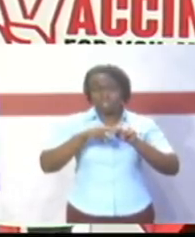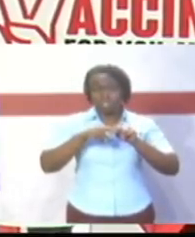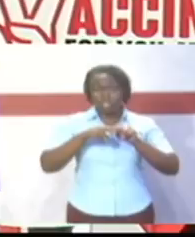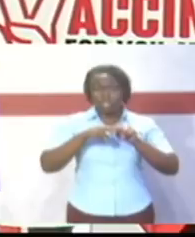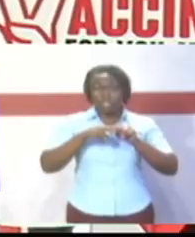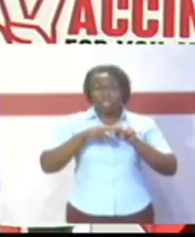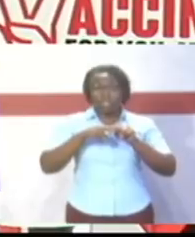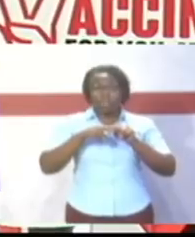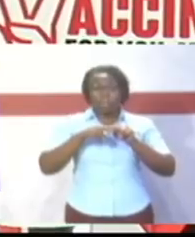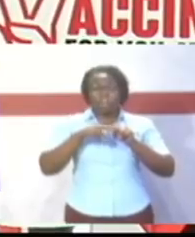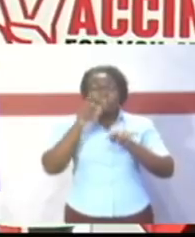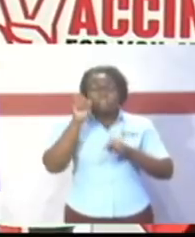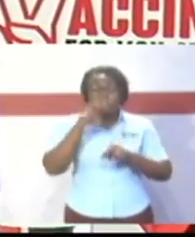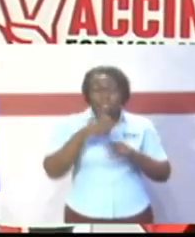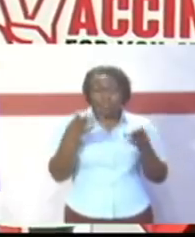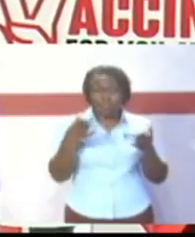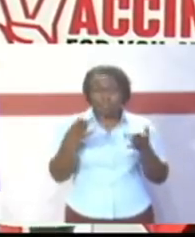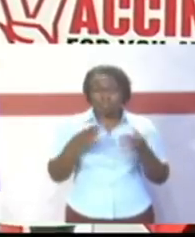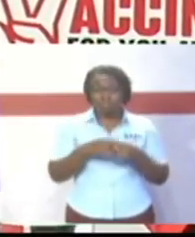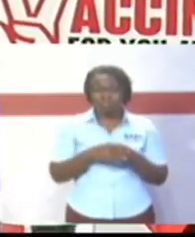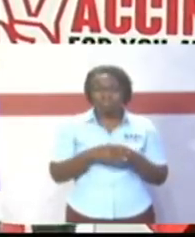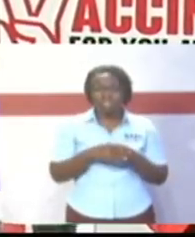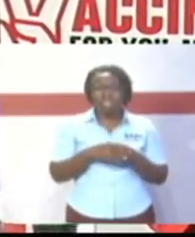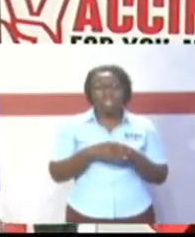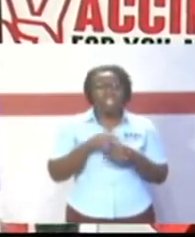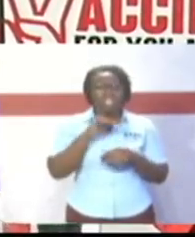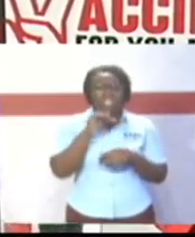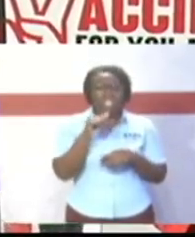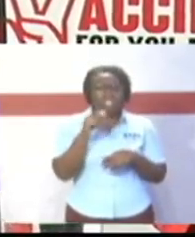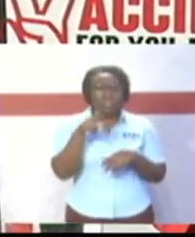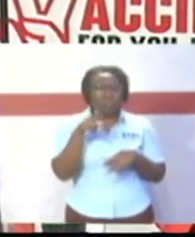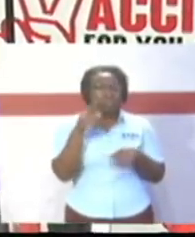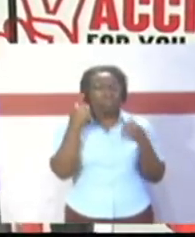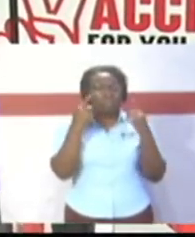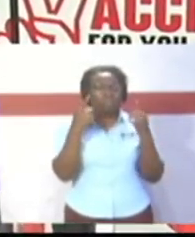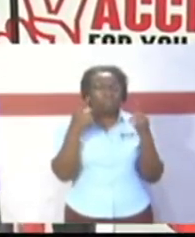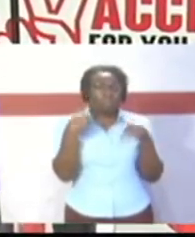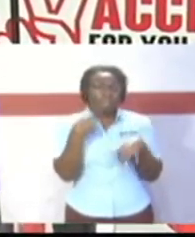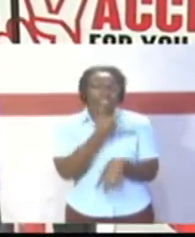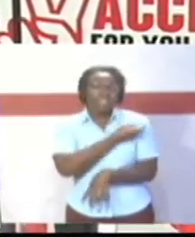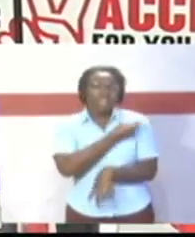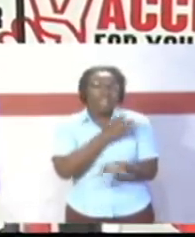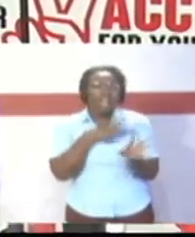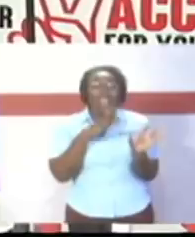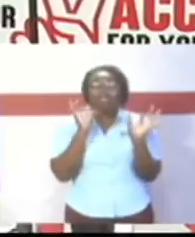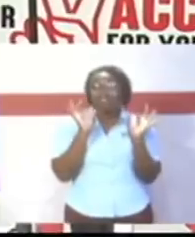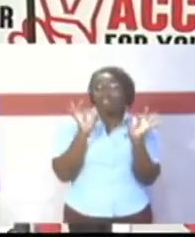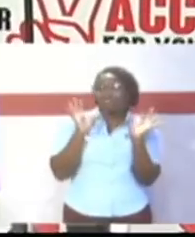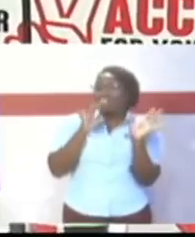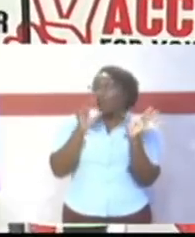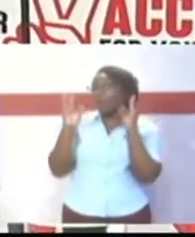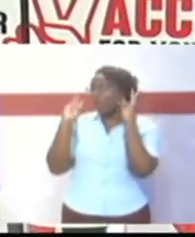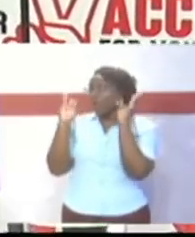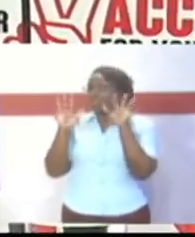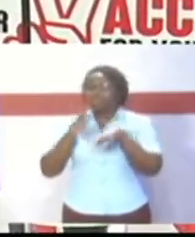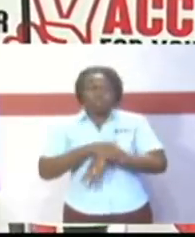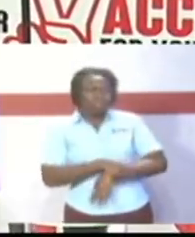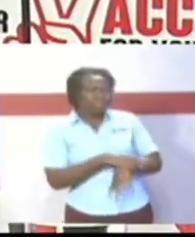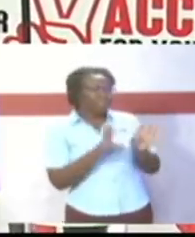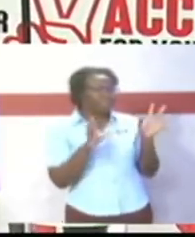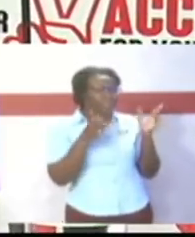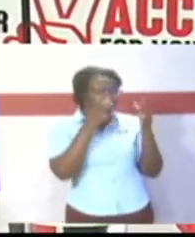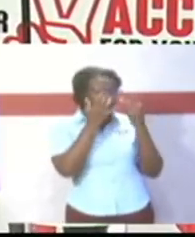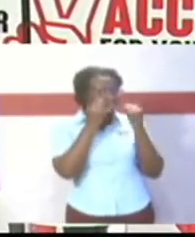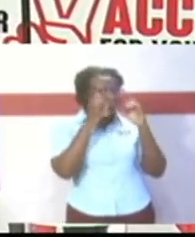apply. Don't let your guard down, even if you are vaccinated, like myself and everybody else in this room. We are all